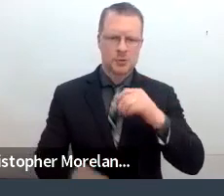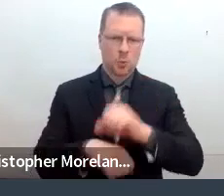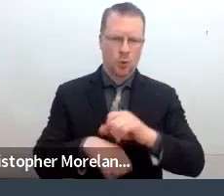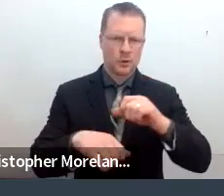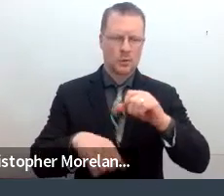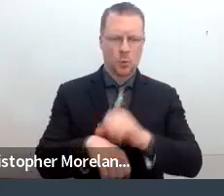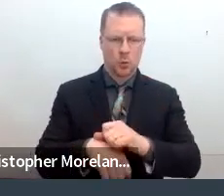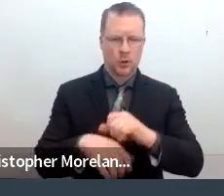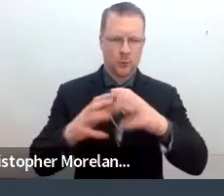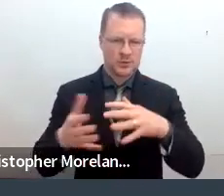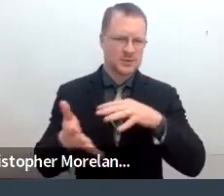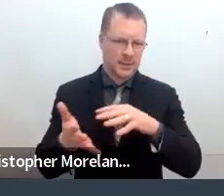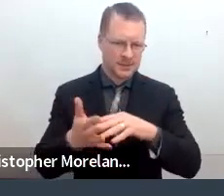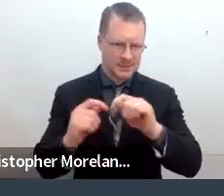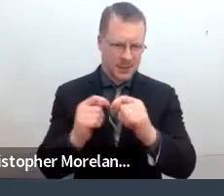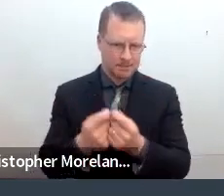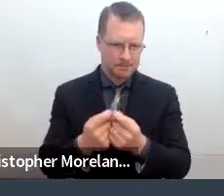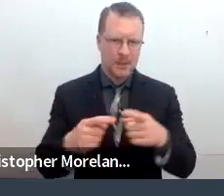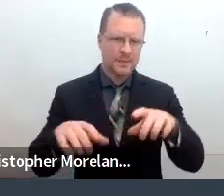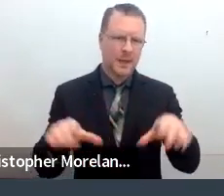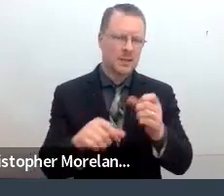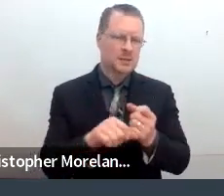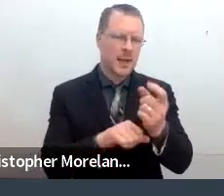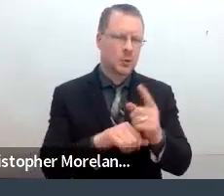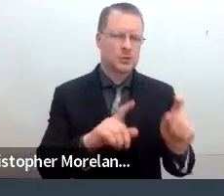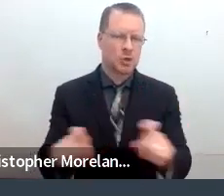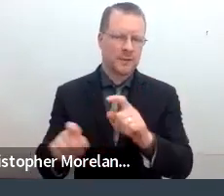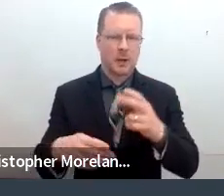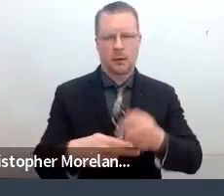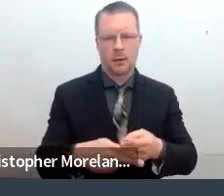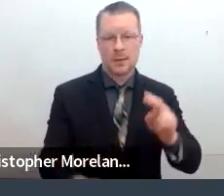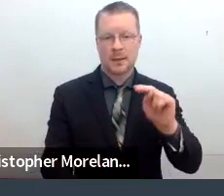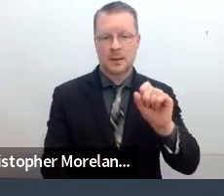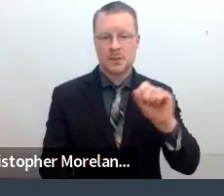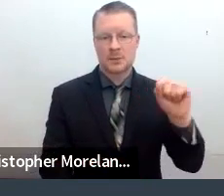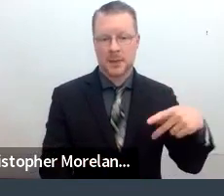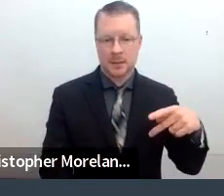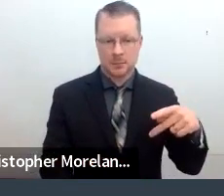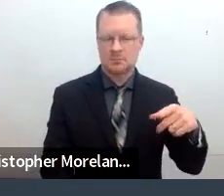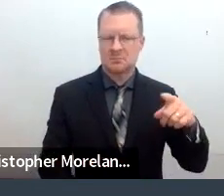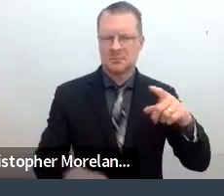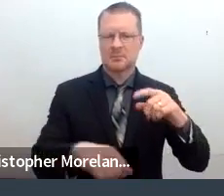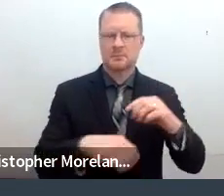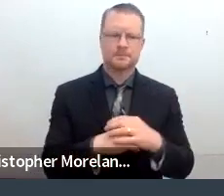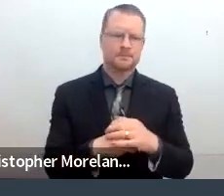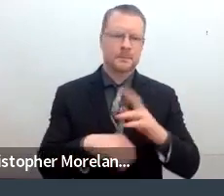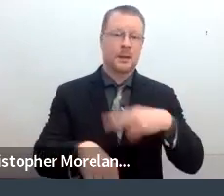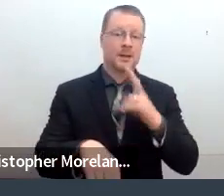the AAMC, their workforce study team, conducts an annual survey called